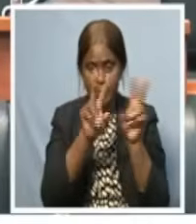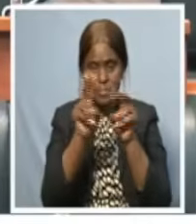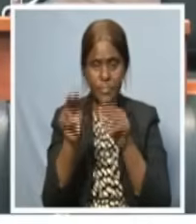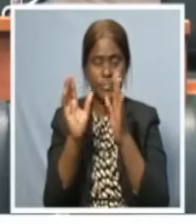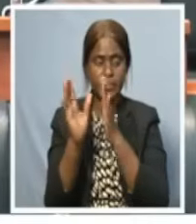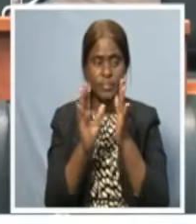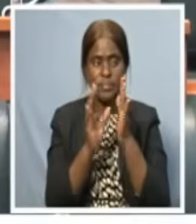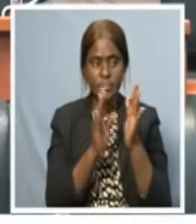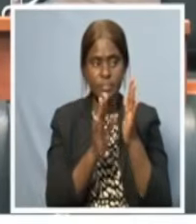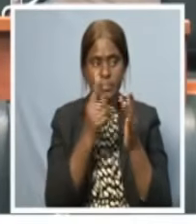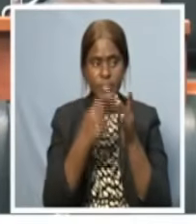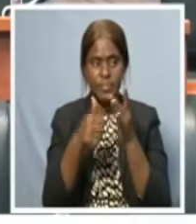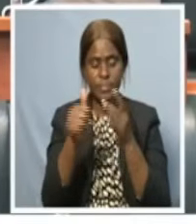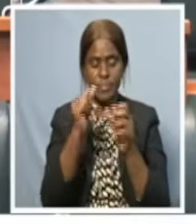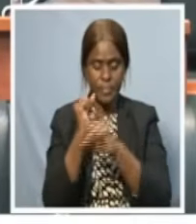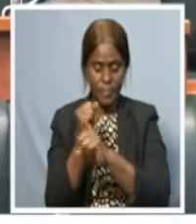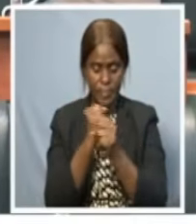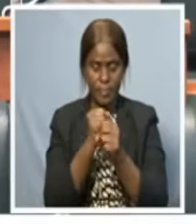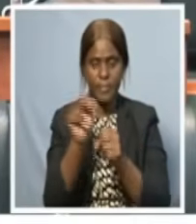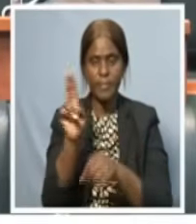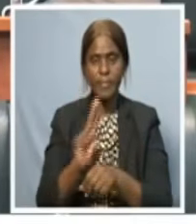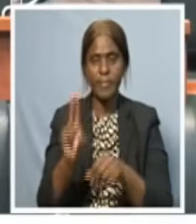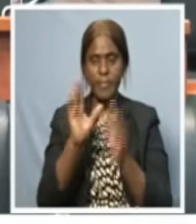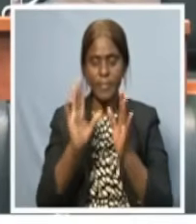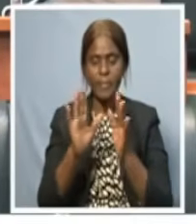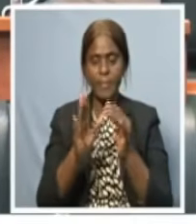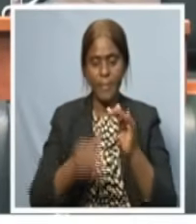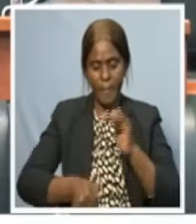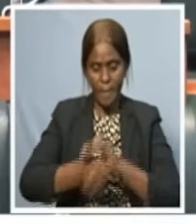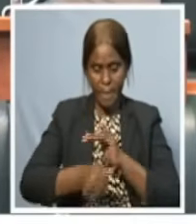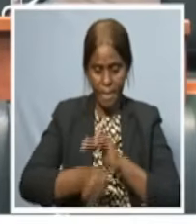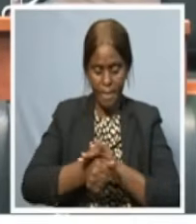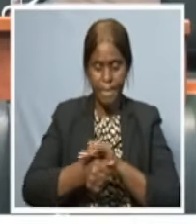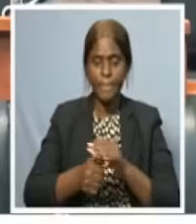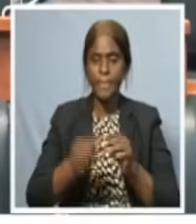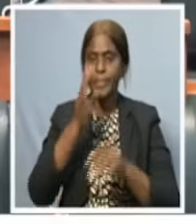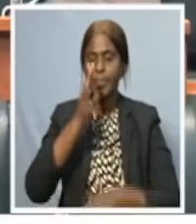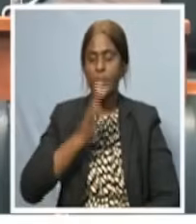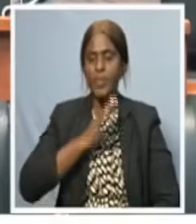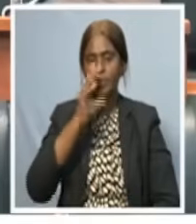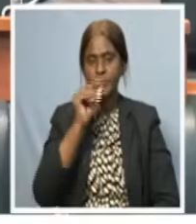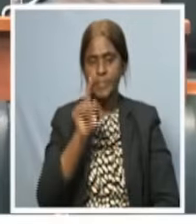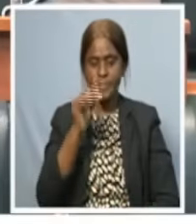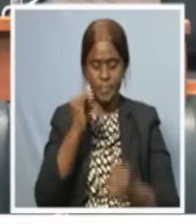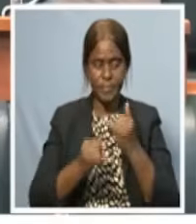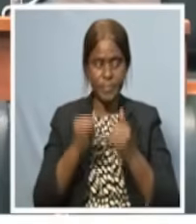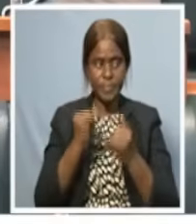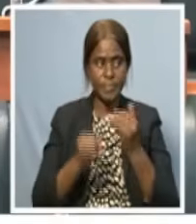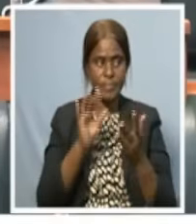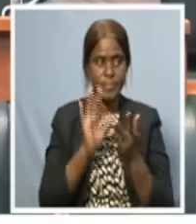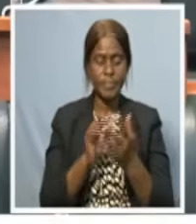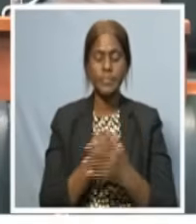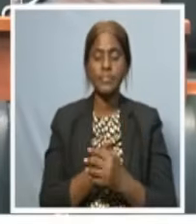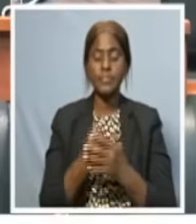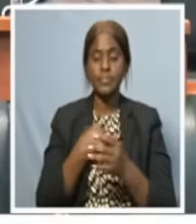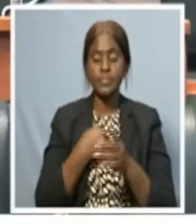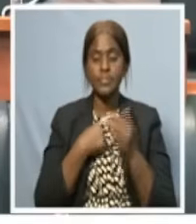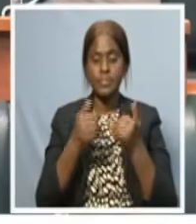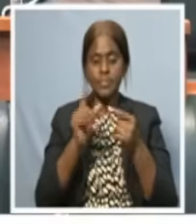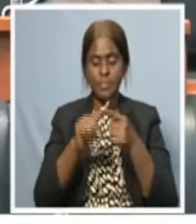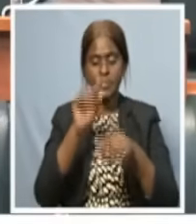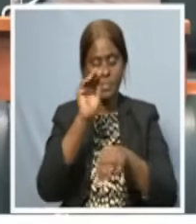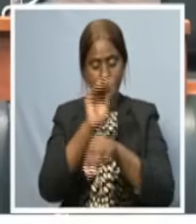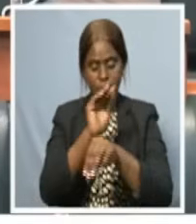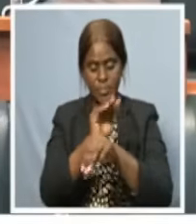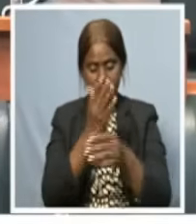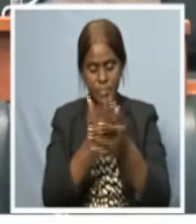monitoring measures that safeguard user privacy. Madam Speaker, lastly, allow me to